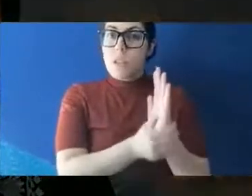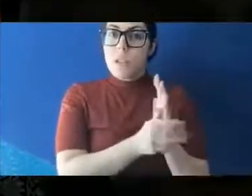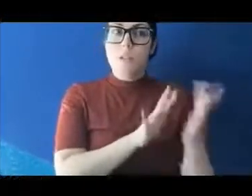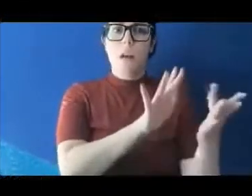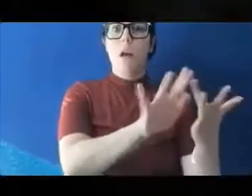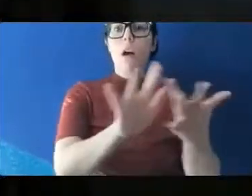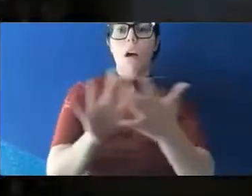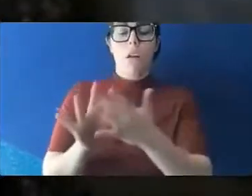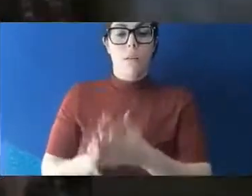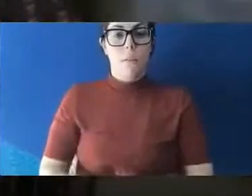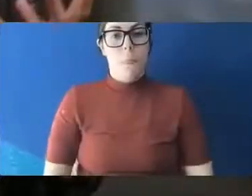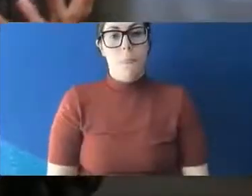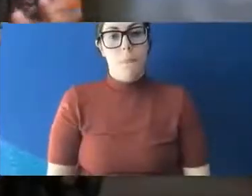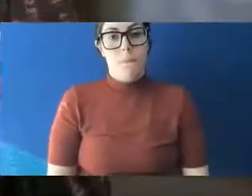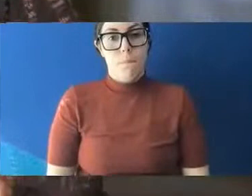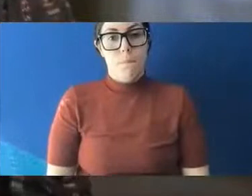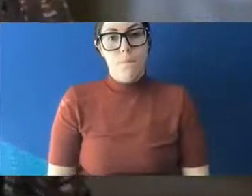reach.